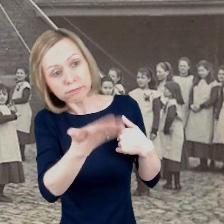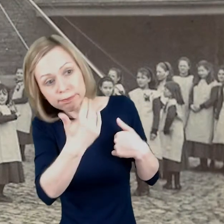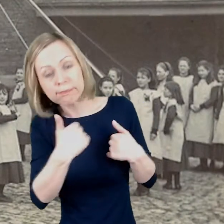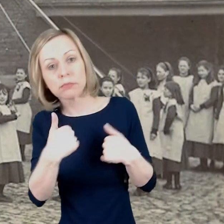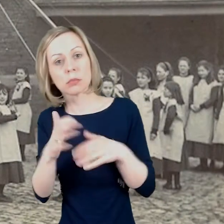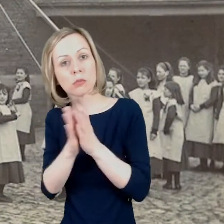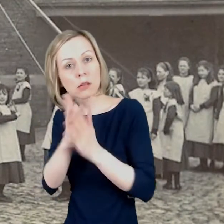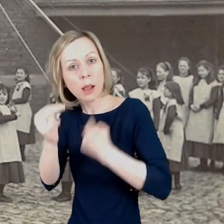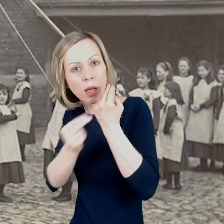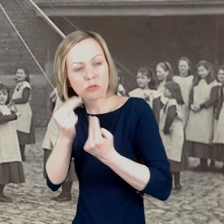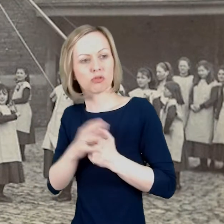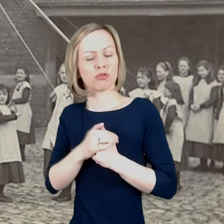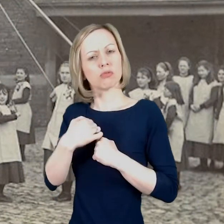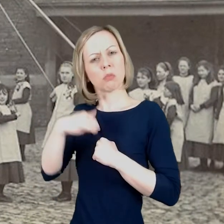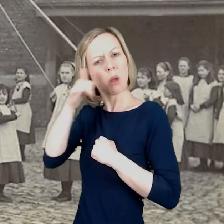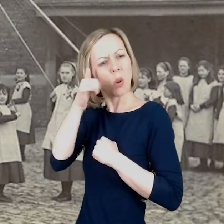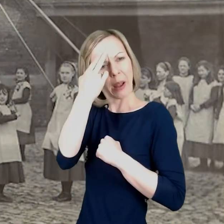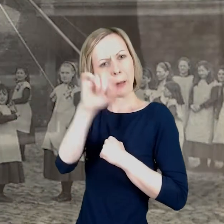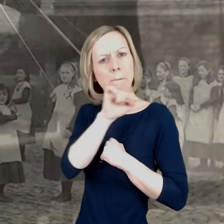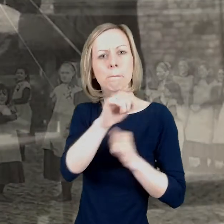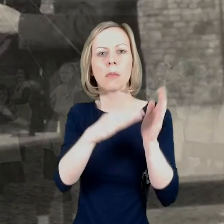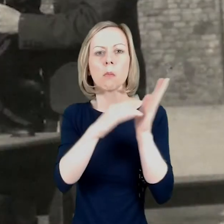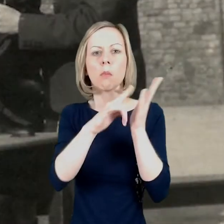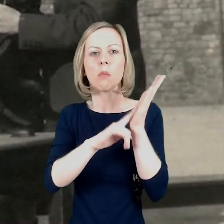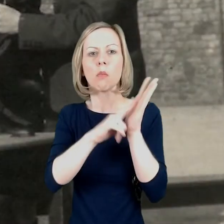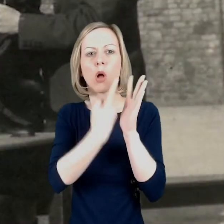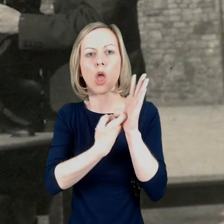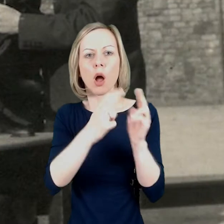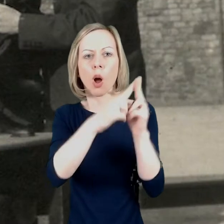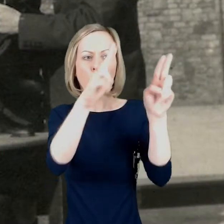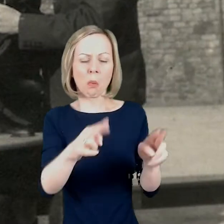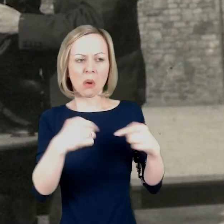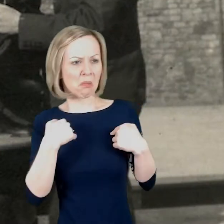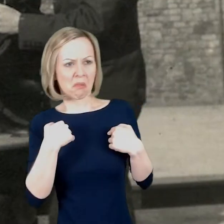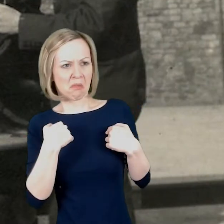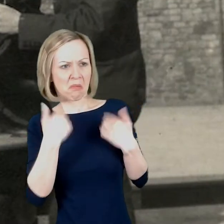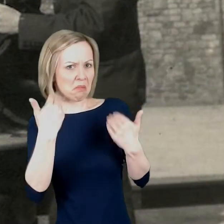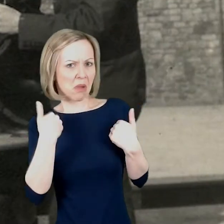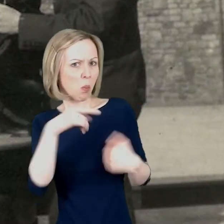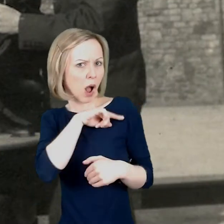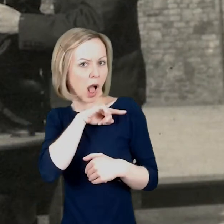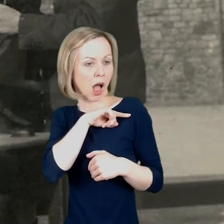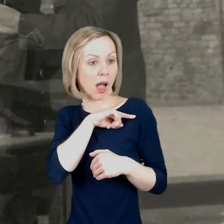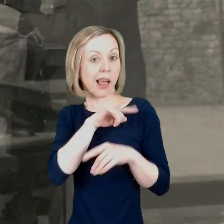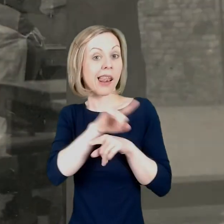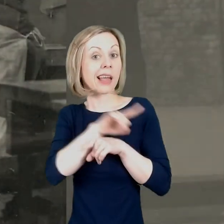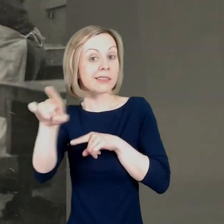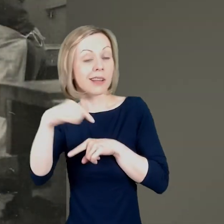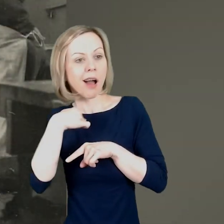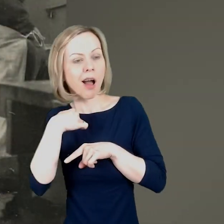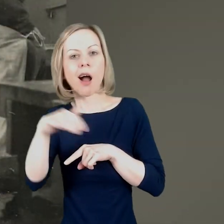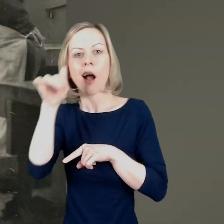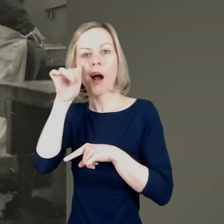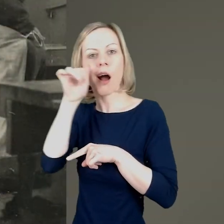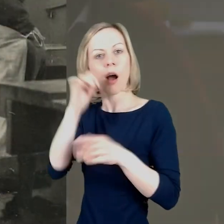lunch. And I knew it was called a Muller home, but I didn't really know why or anything about it. And it was only years later I discovered